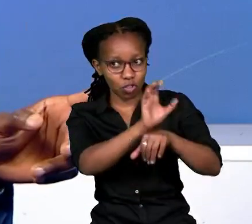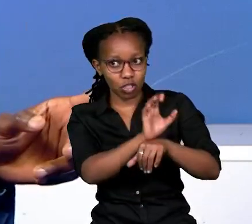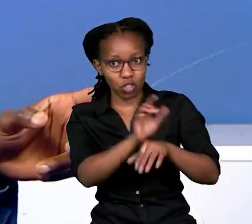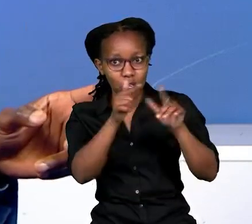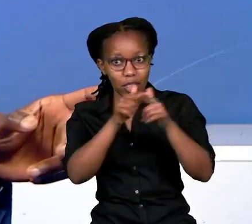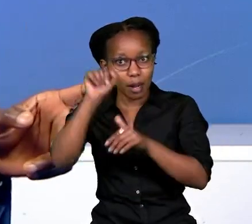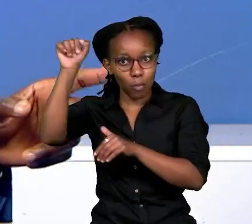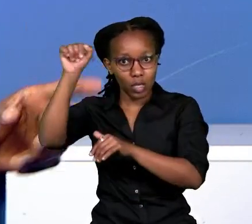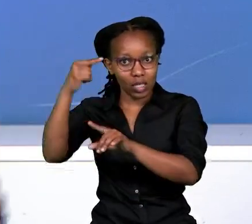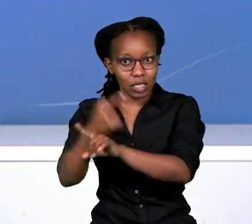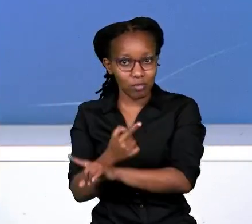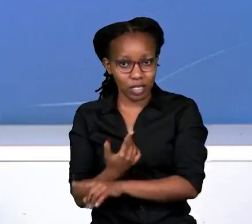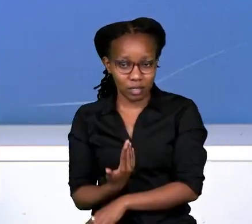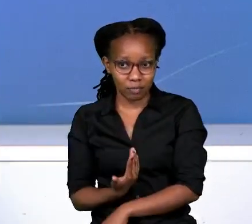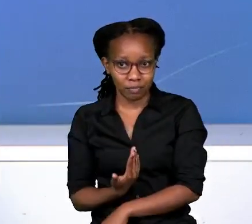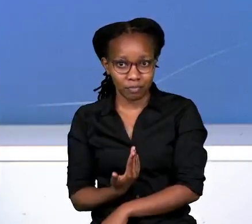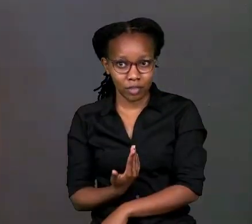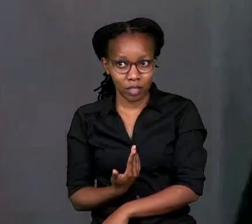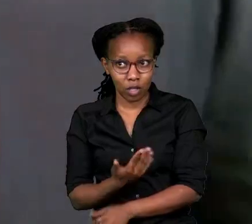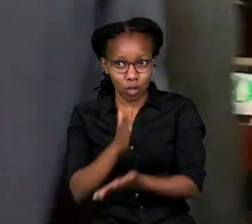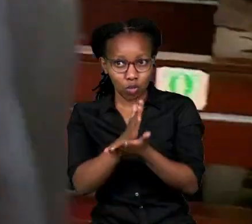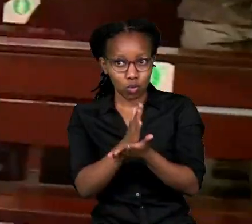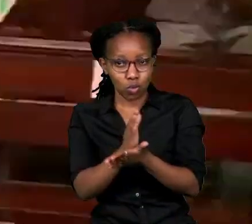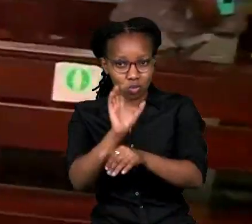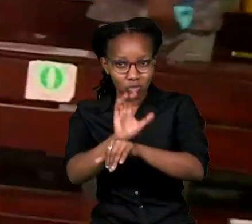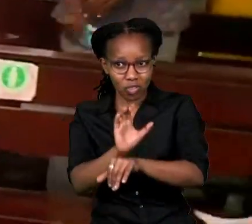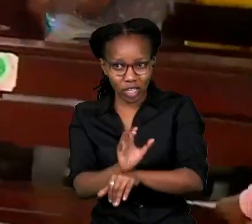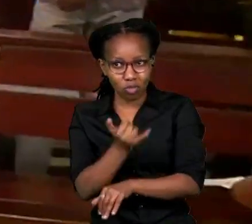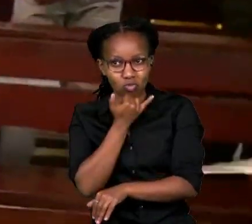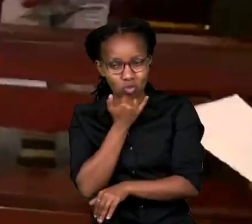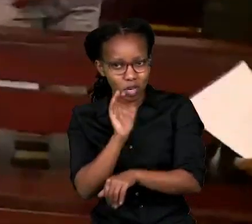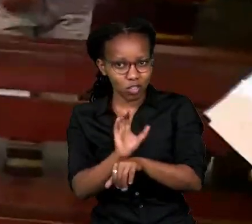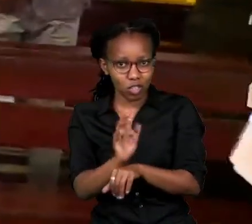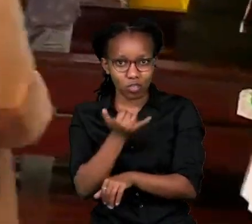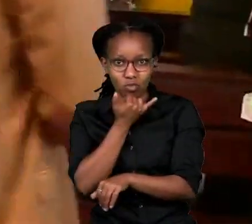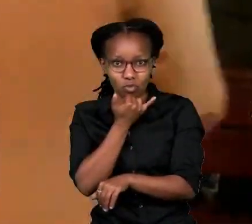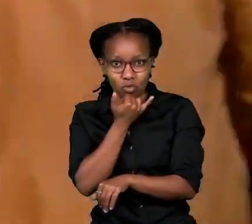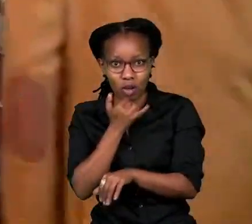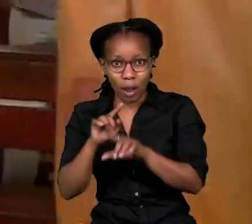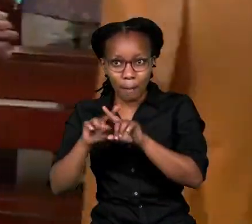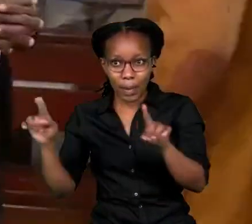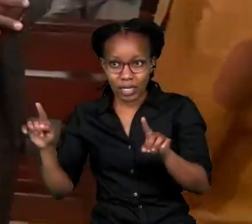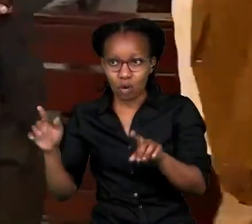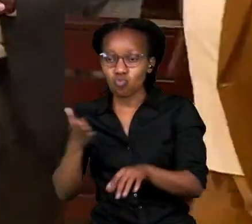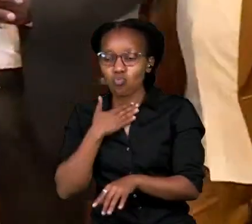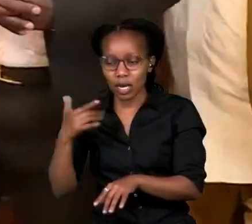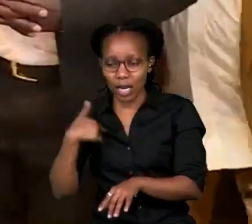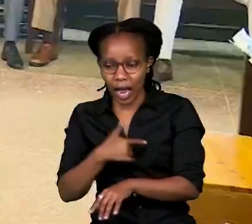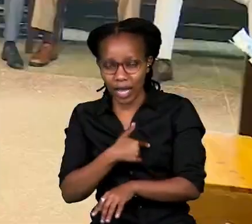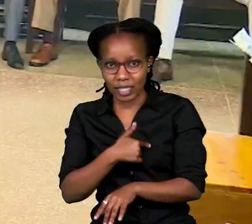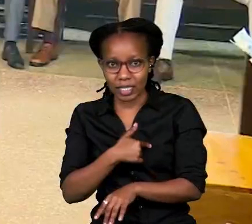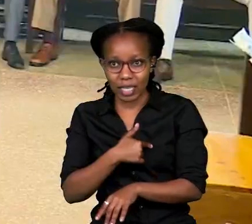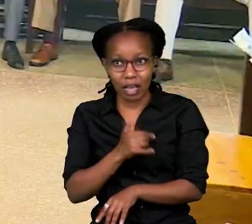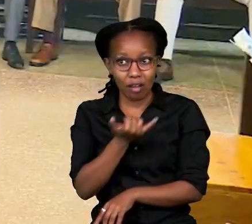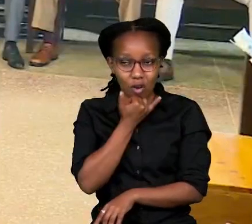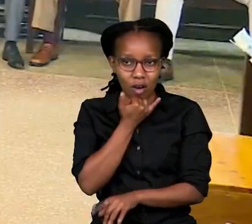different. So in as much as we are saying the church has failed, you guys want us to say, yes, we have failed. But I can tell you, we have